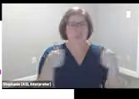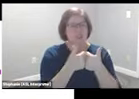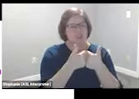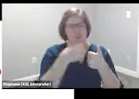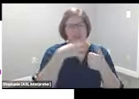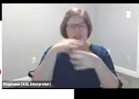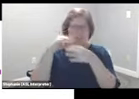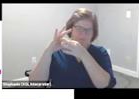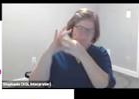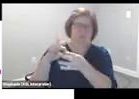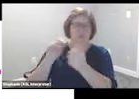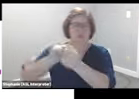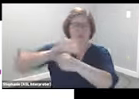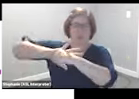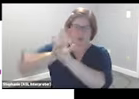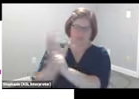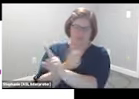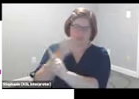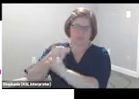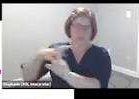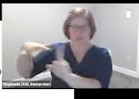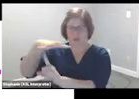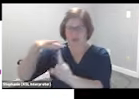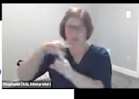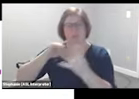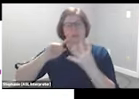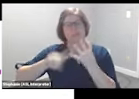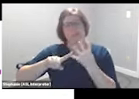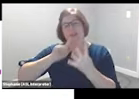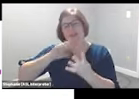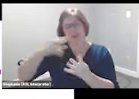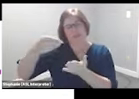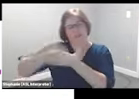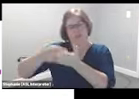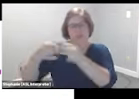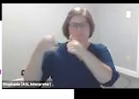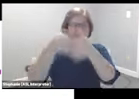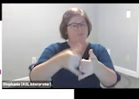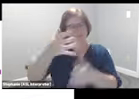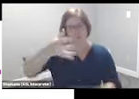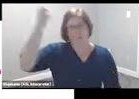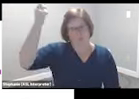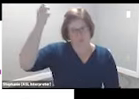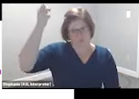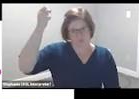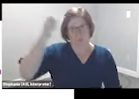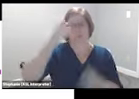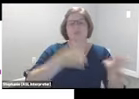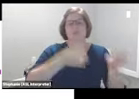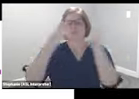on hold. Service providers are struggling because accommodating online is different from accommodating in